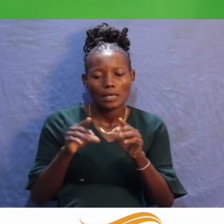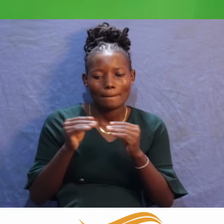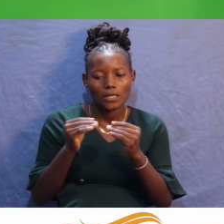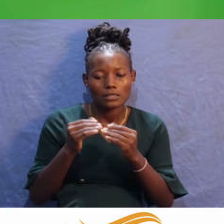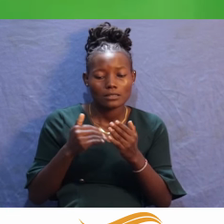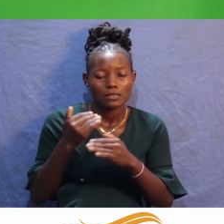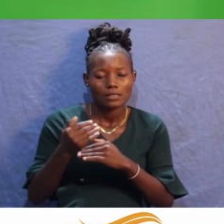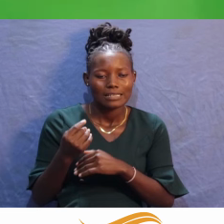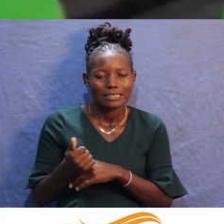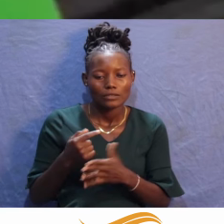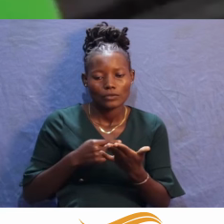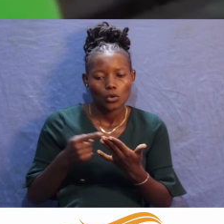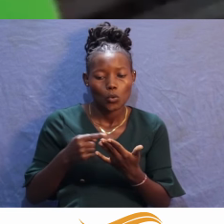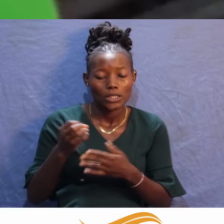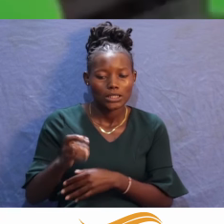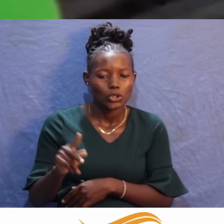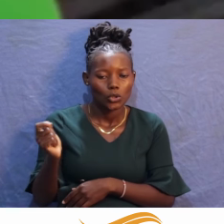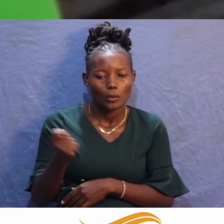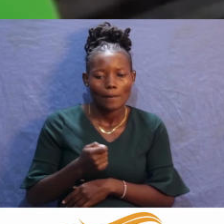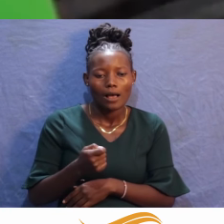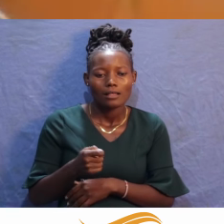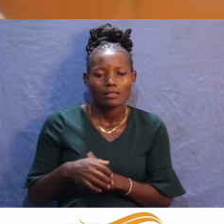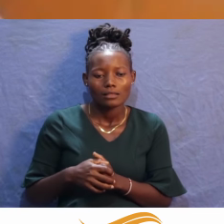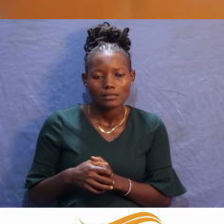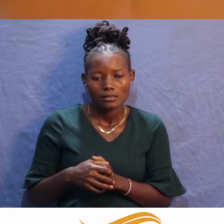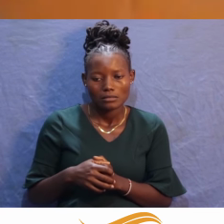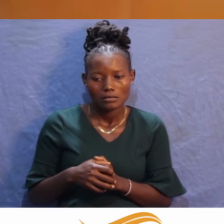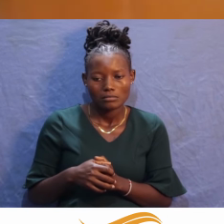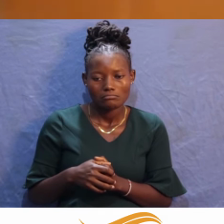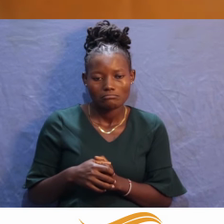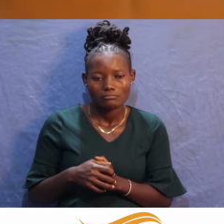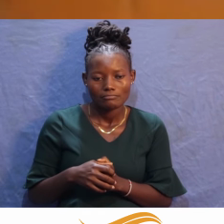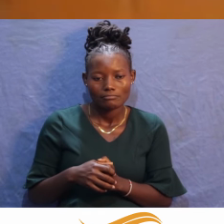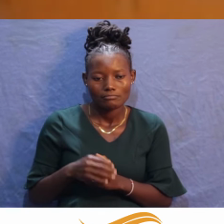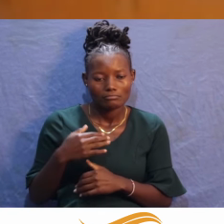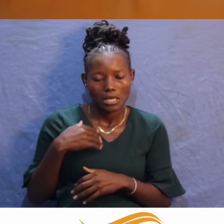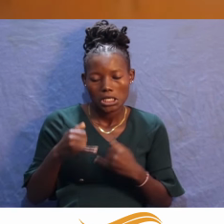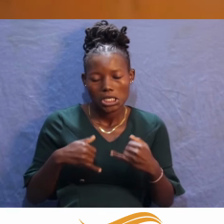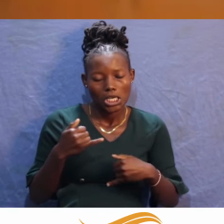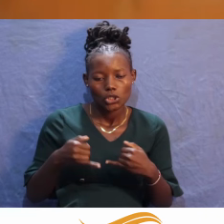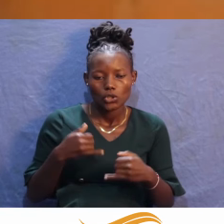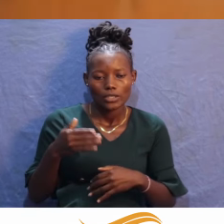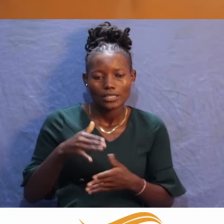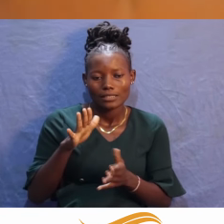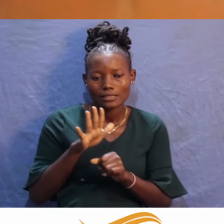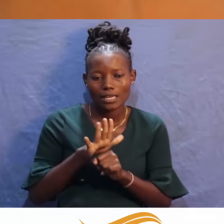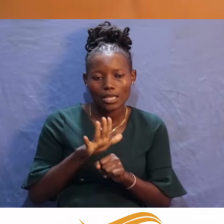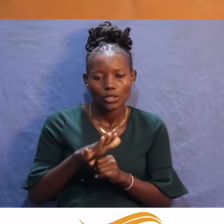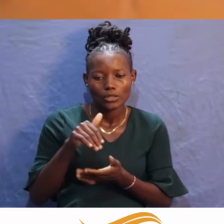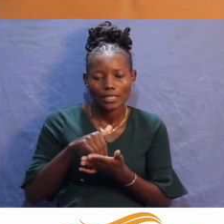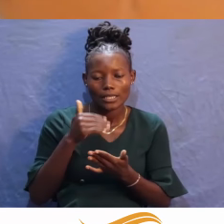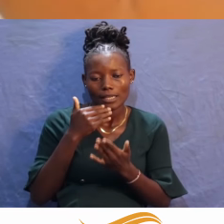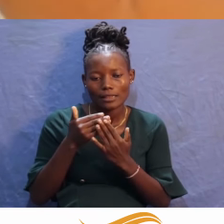next few weeks or months. Would love to. Schedule. I enjoyed this. And again, thank you very much.